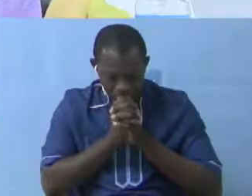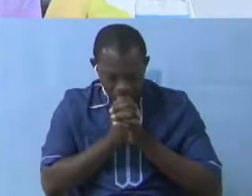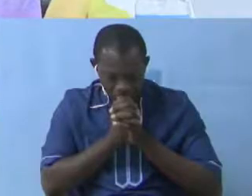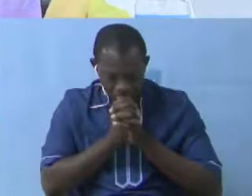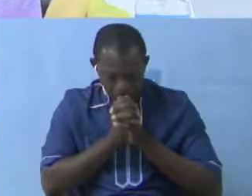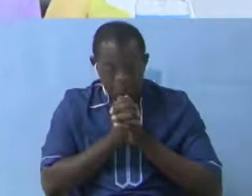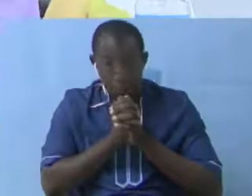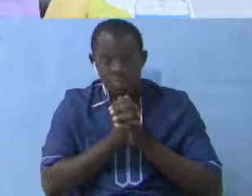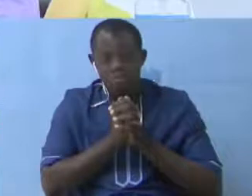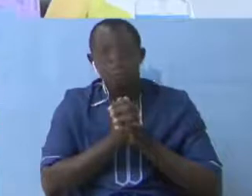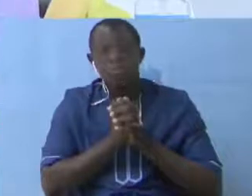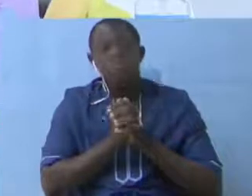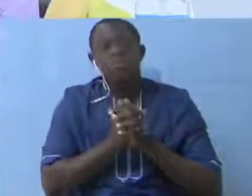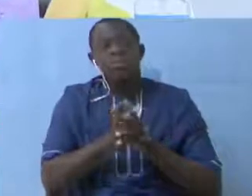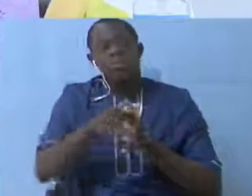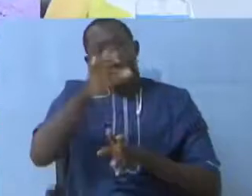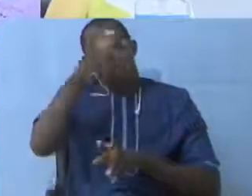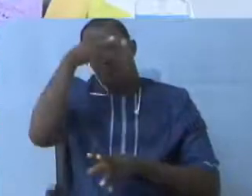please.